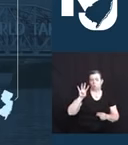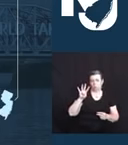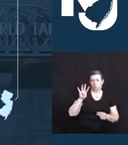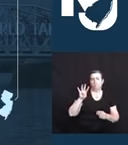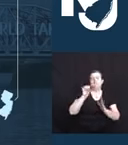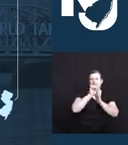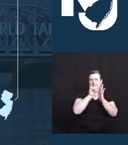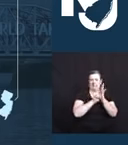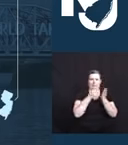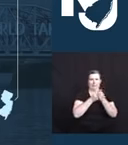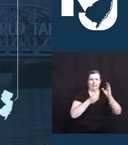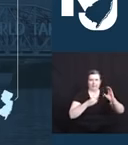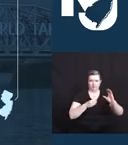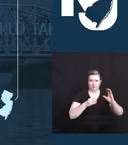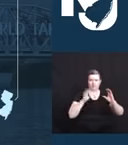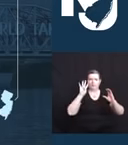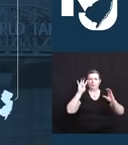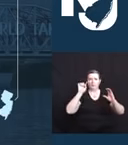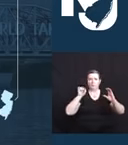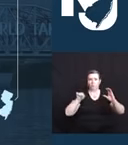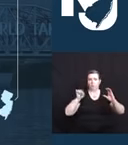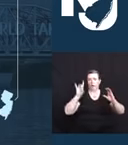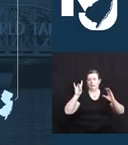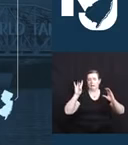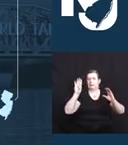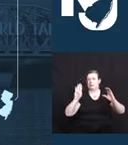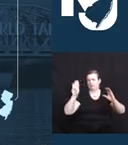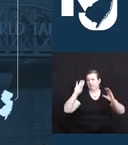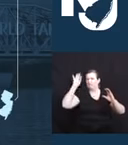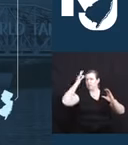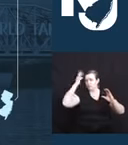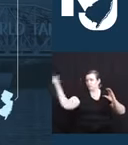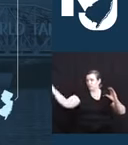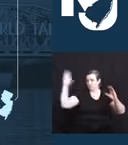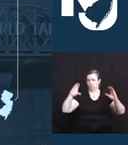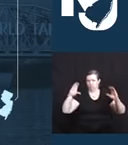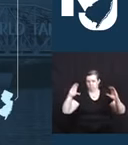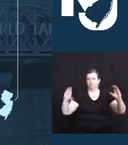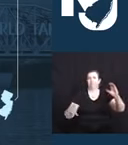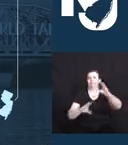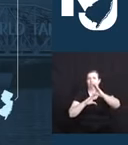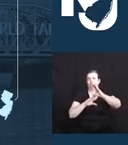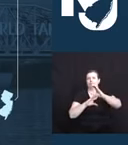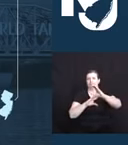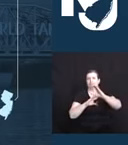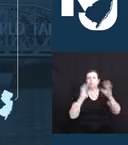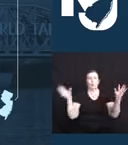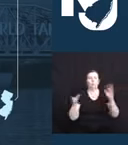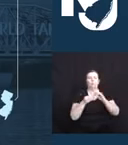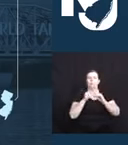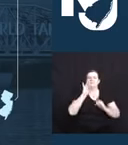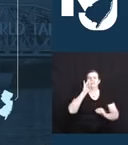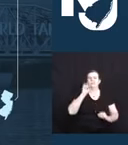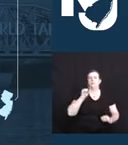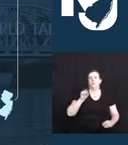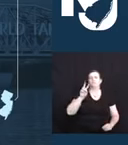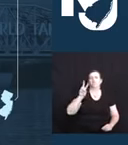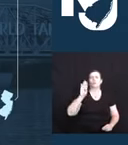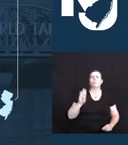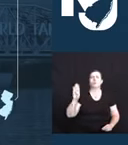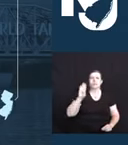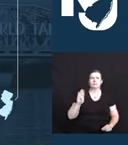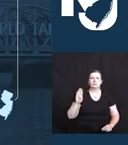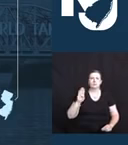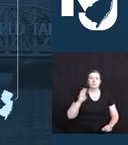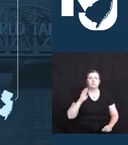and $4.8 billion in federal payments. I must reiterate that the onslaught of claims over the past 3